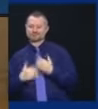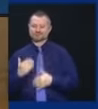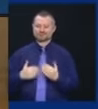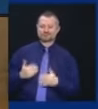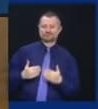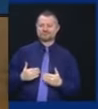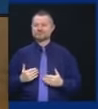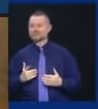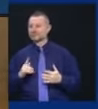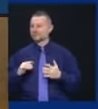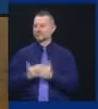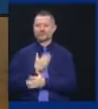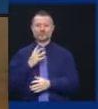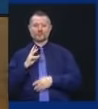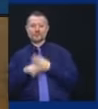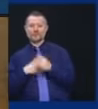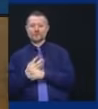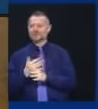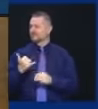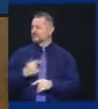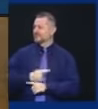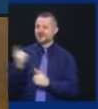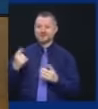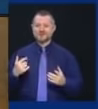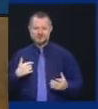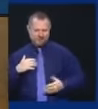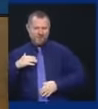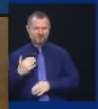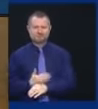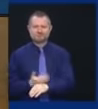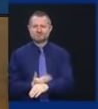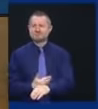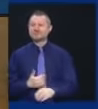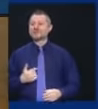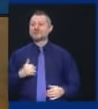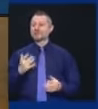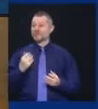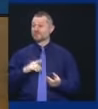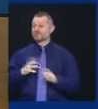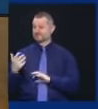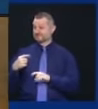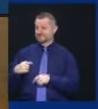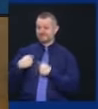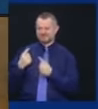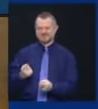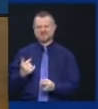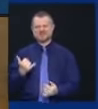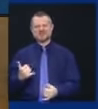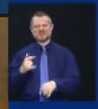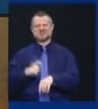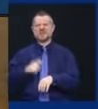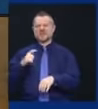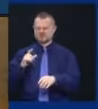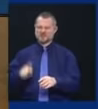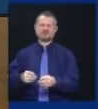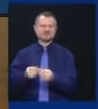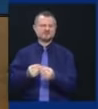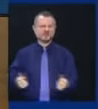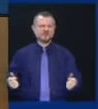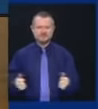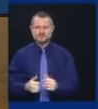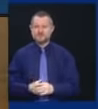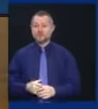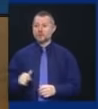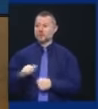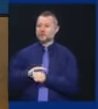day, and we have to rebuild. We have to repair the damage of the storm. And this COVID storm left much,